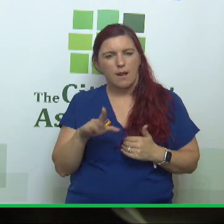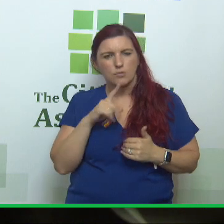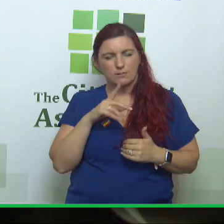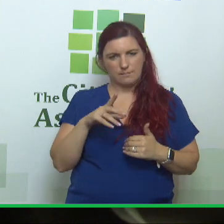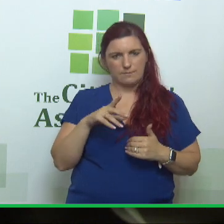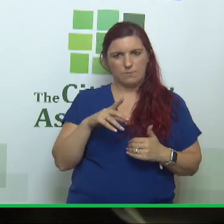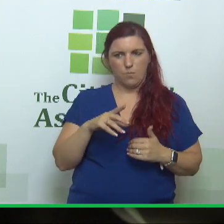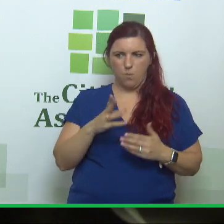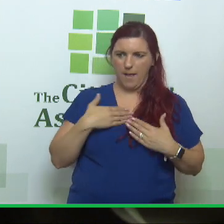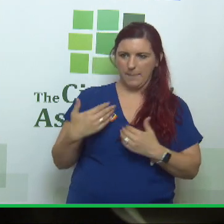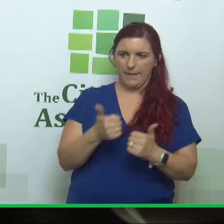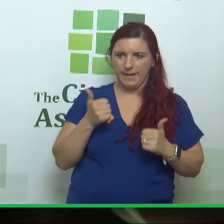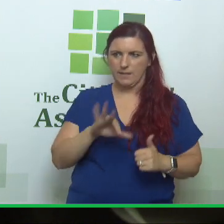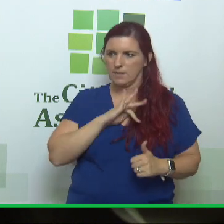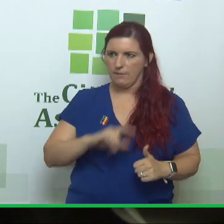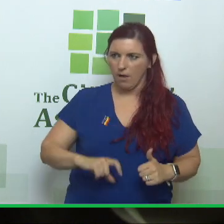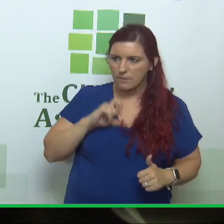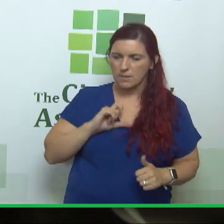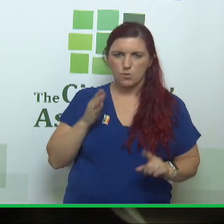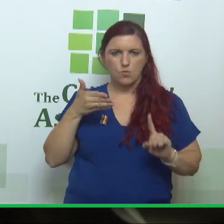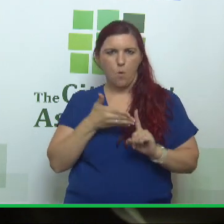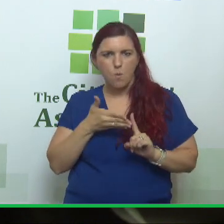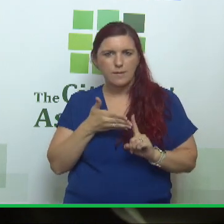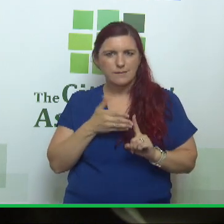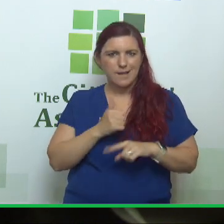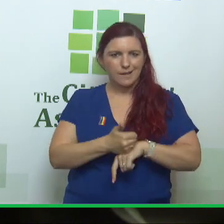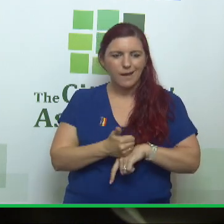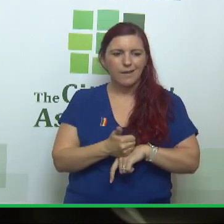including self-confidence, goal setting and self-efficacy.